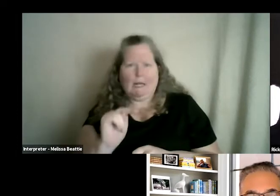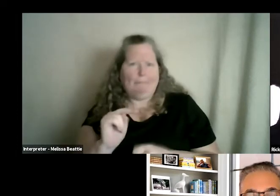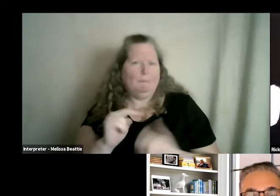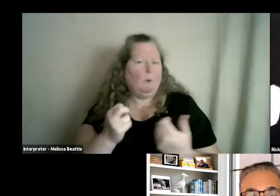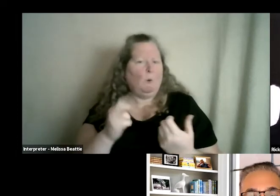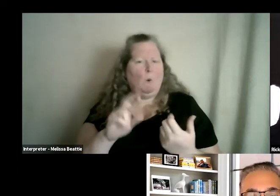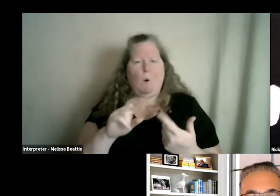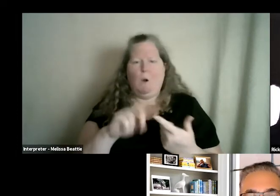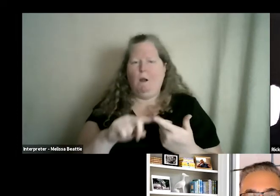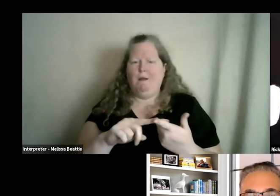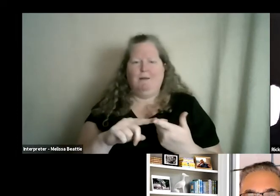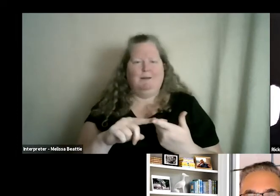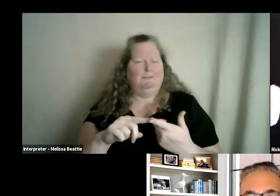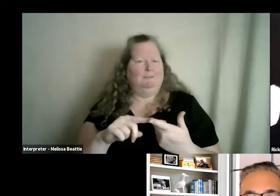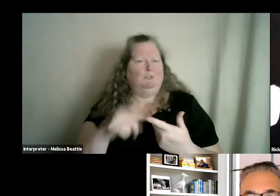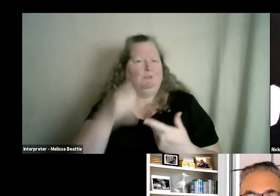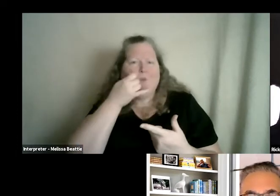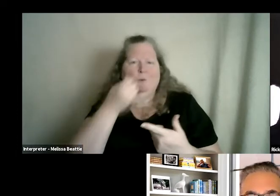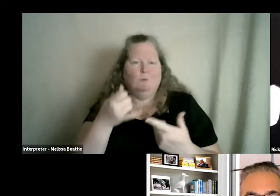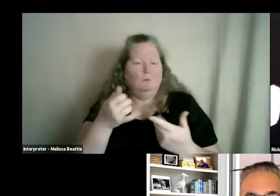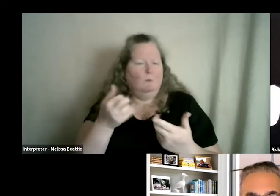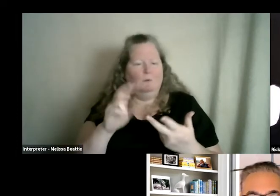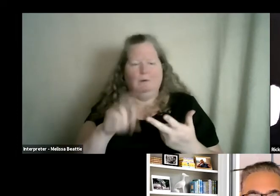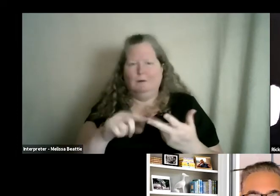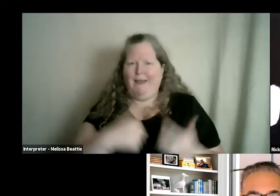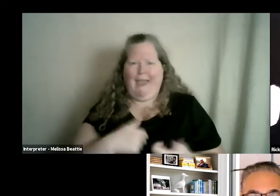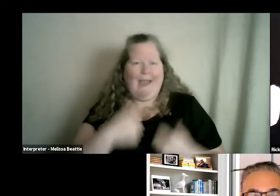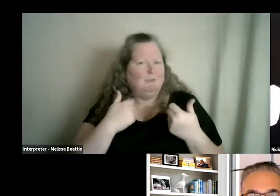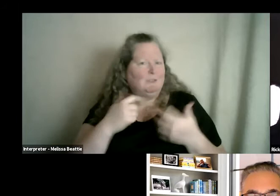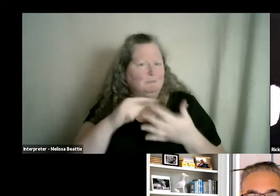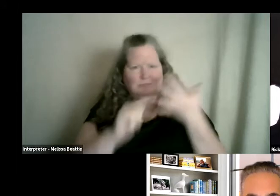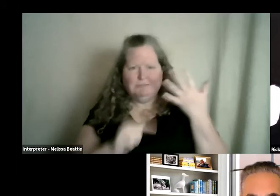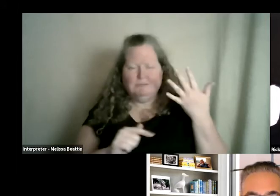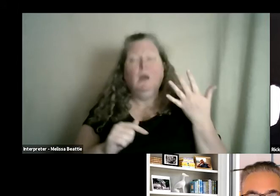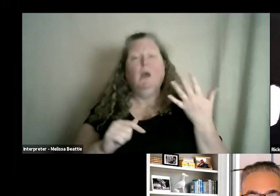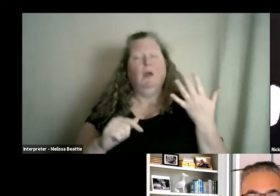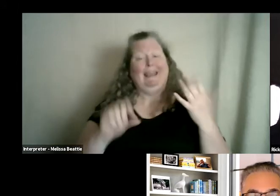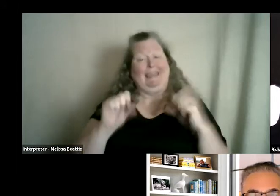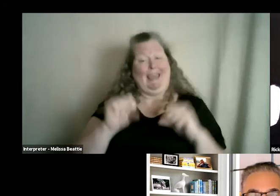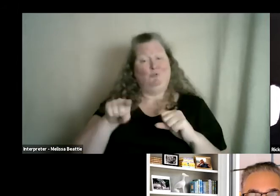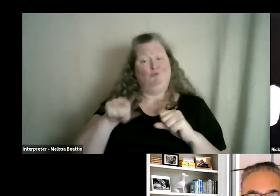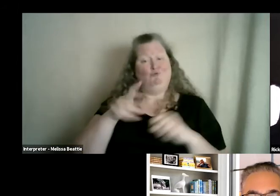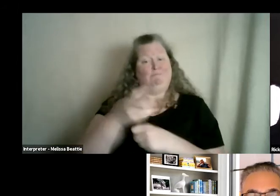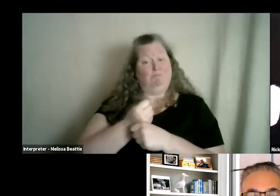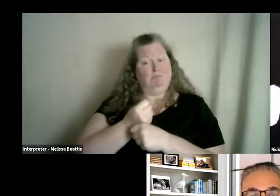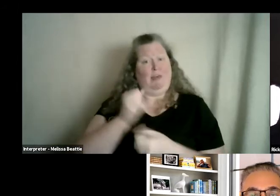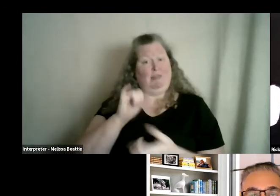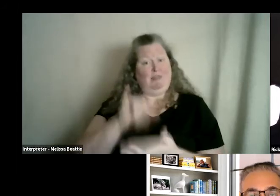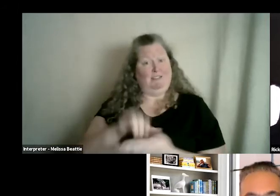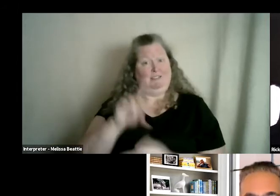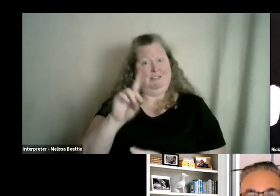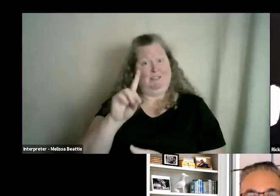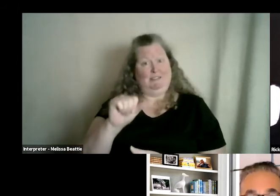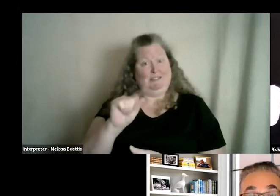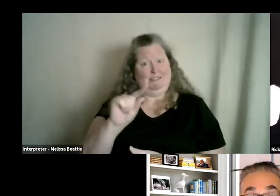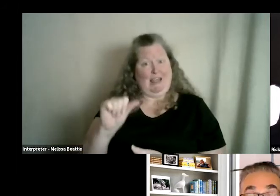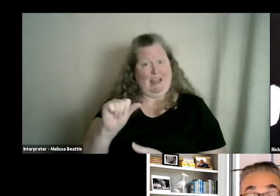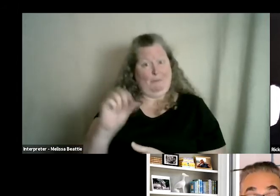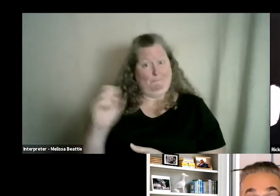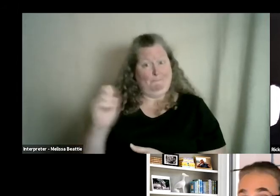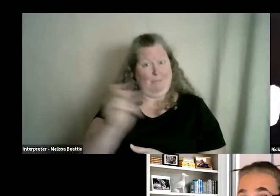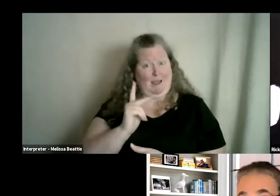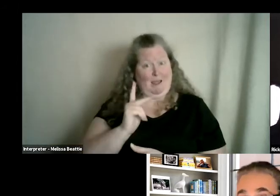So can you get this back? Can you get this data back? Barring